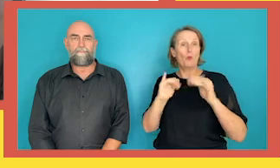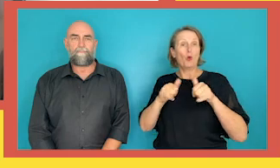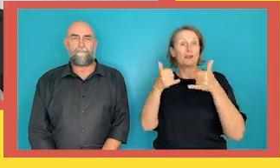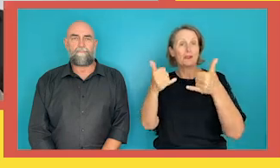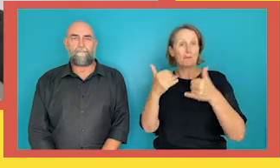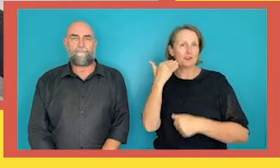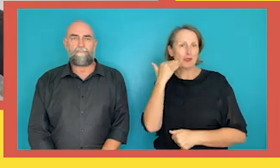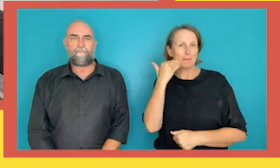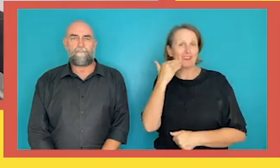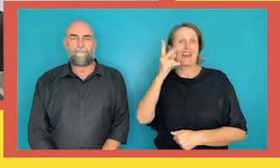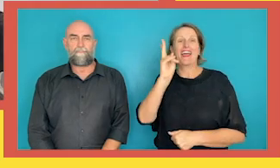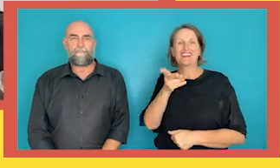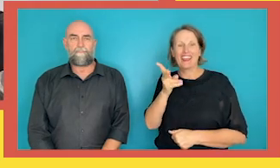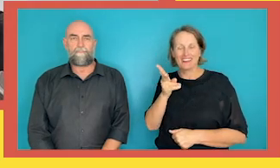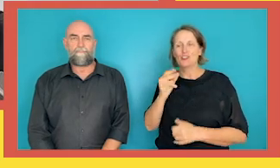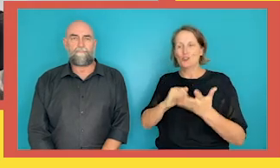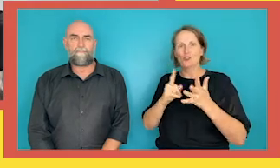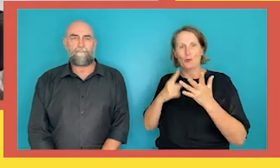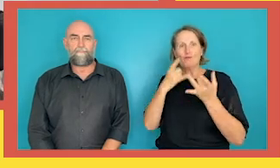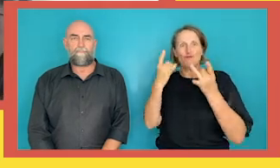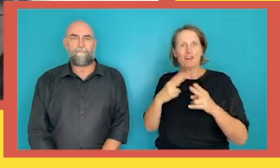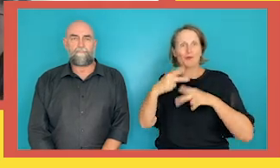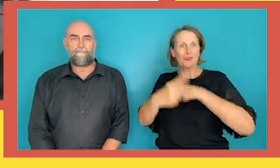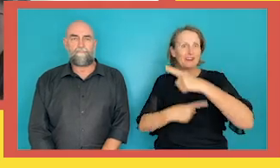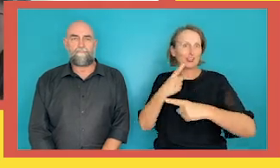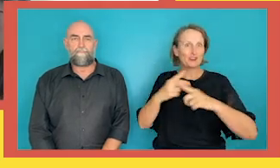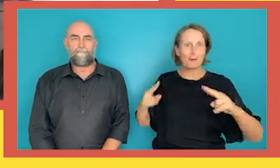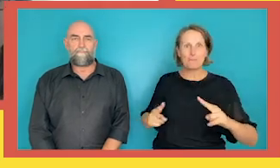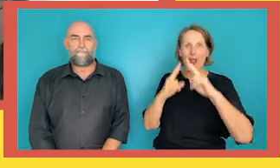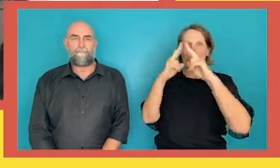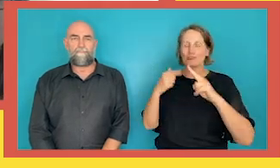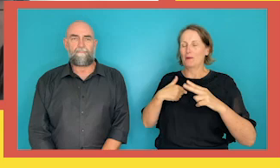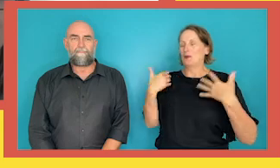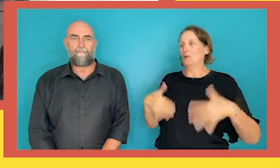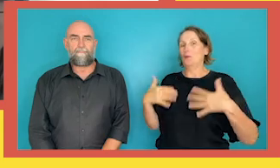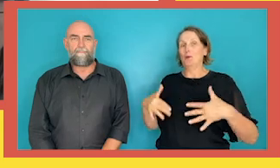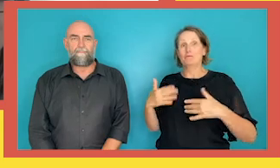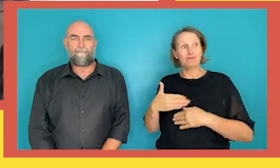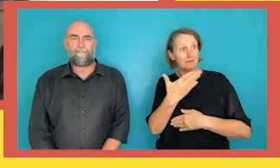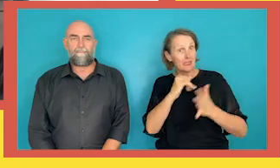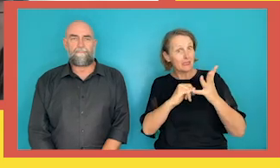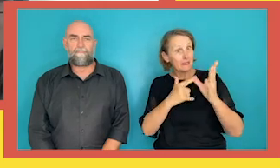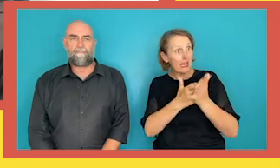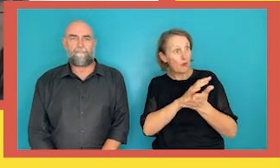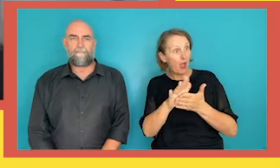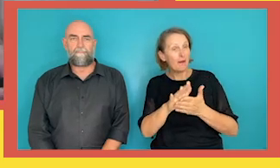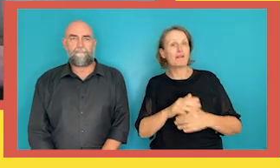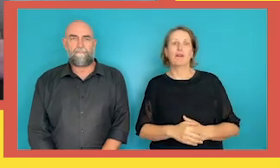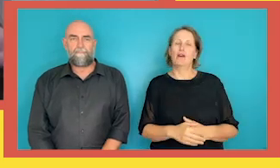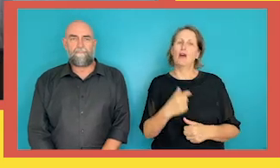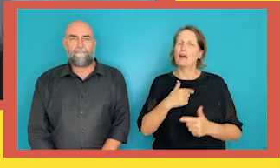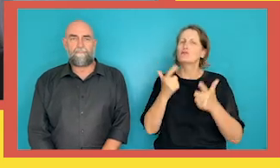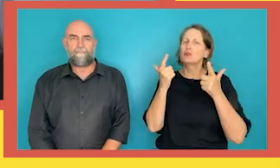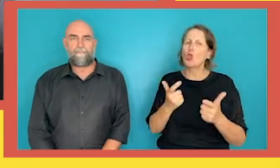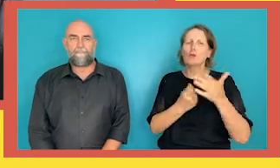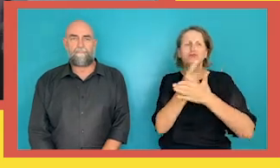again. And it just sets the scene for next year in Paris. So that's been my moment. What about you, Sarah? Well, there's been so